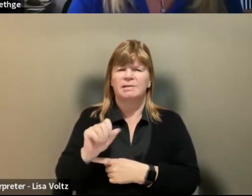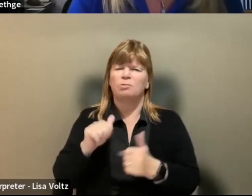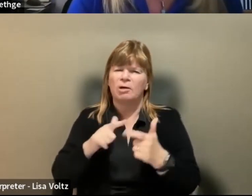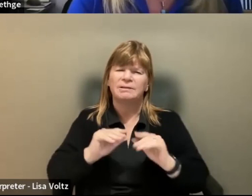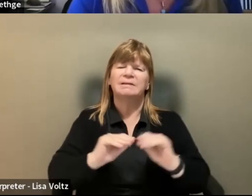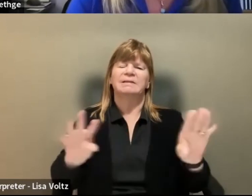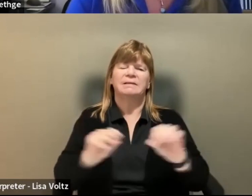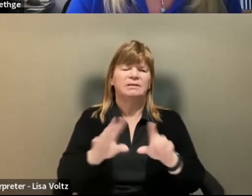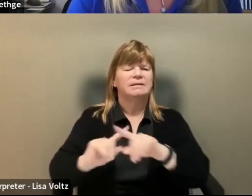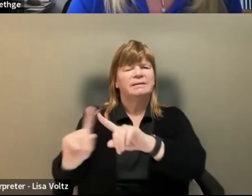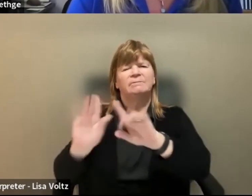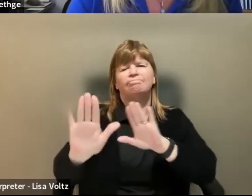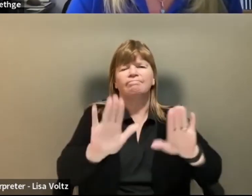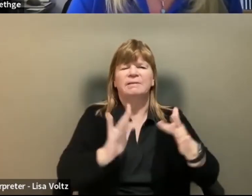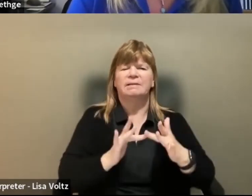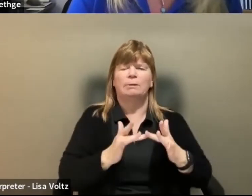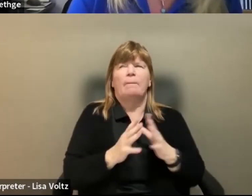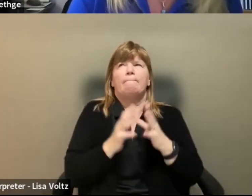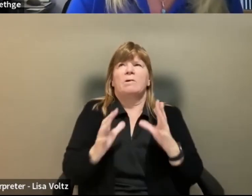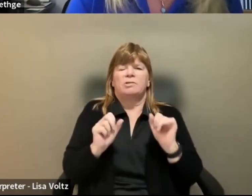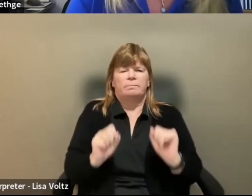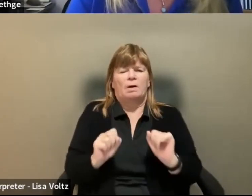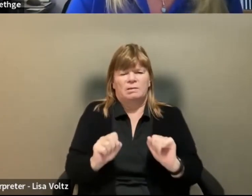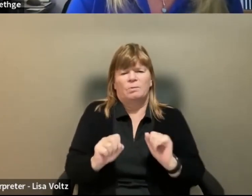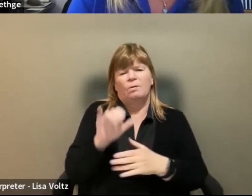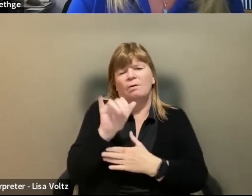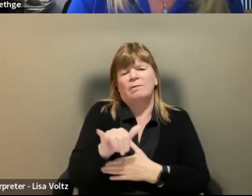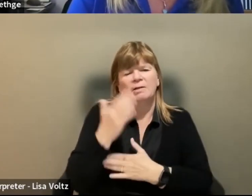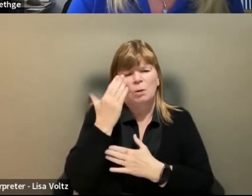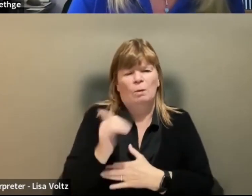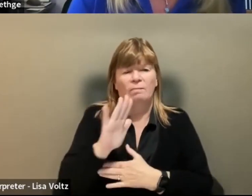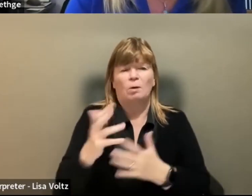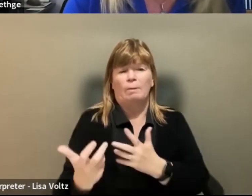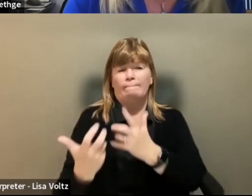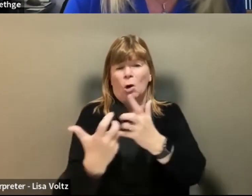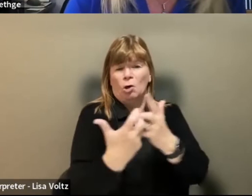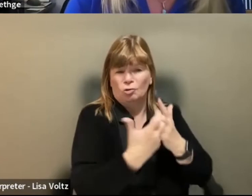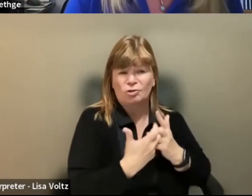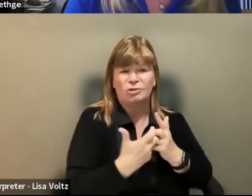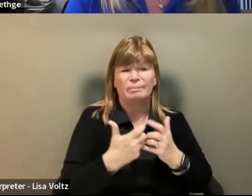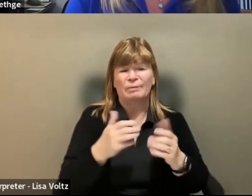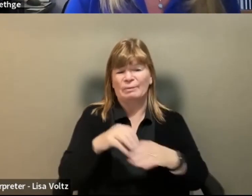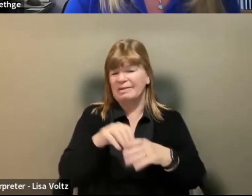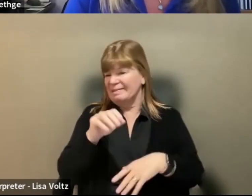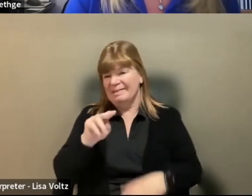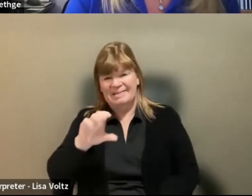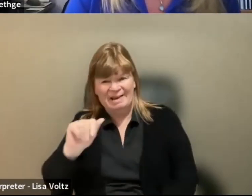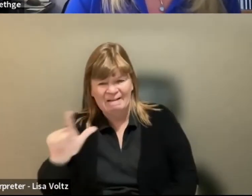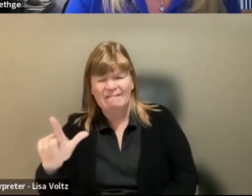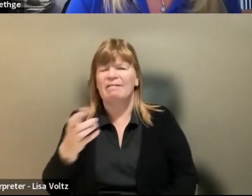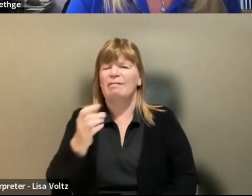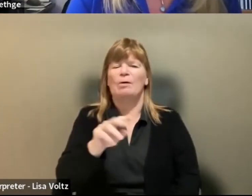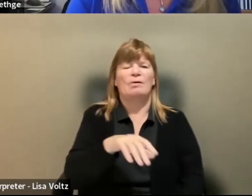many networks as we can, which is why these partnerships, like within ACL or